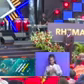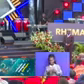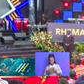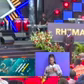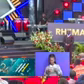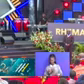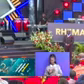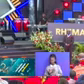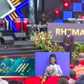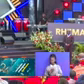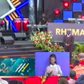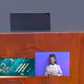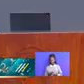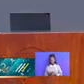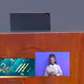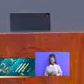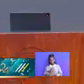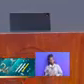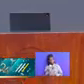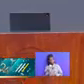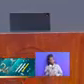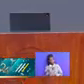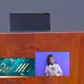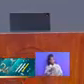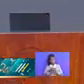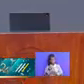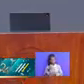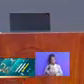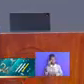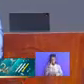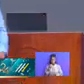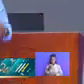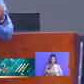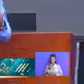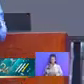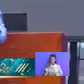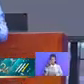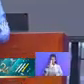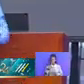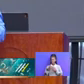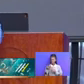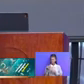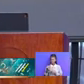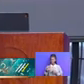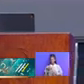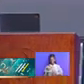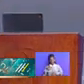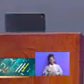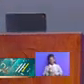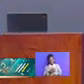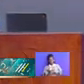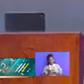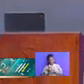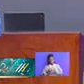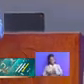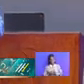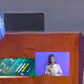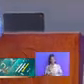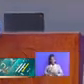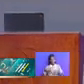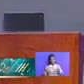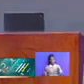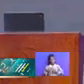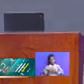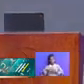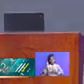was lamenting I was lamenting I was complaining and I was telling the man of God I said oh I need I need our church to grow I need to have